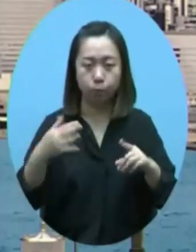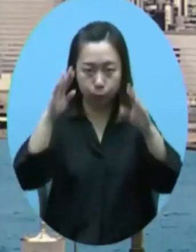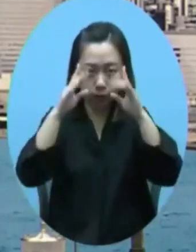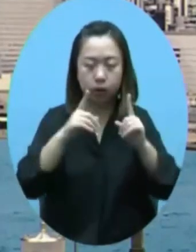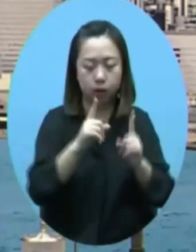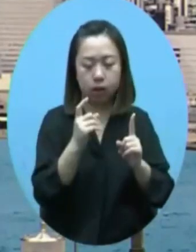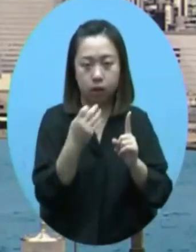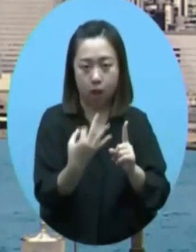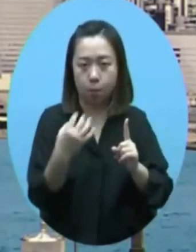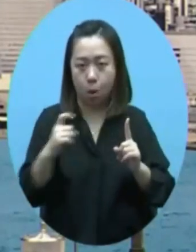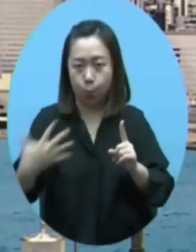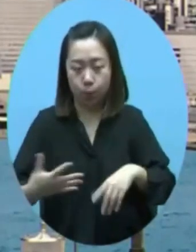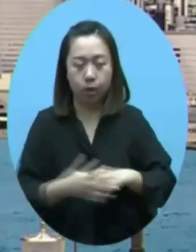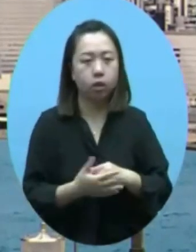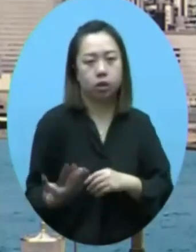1395,